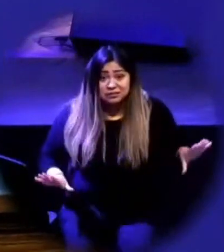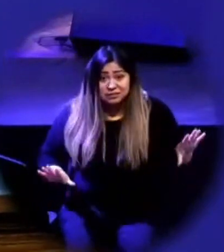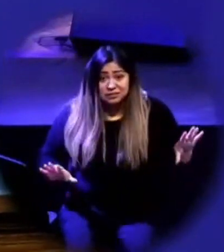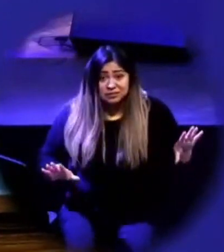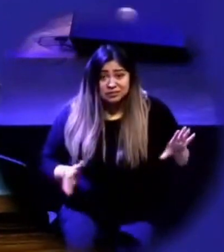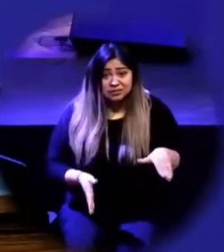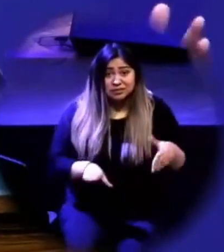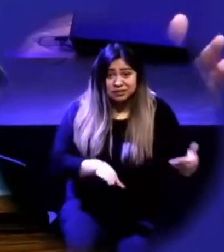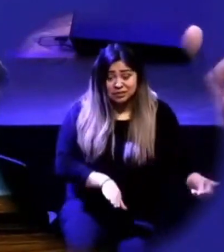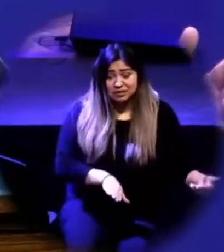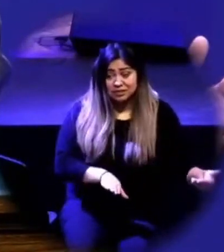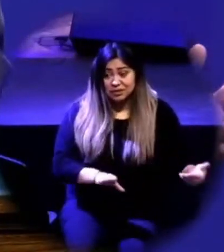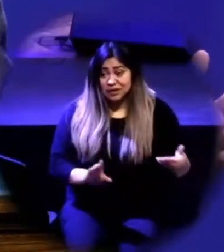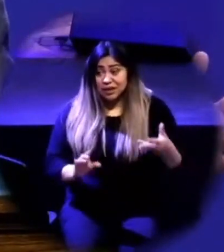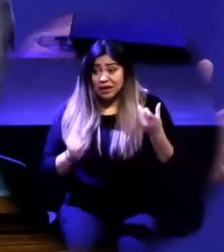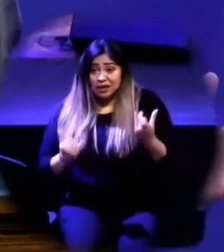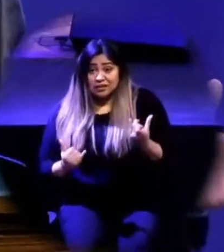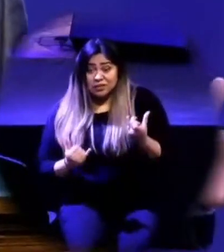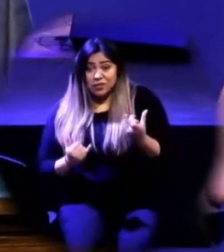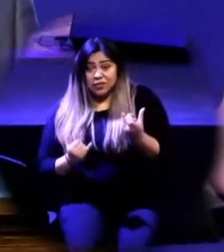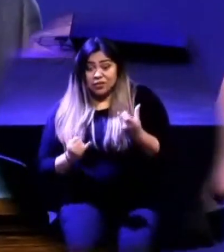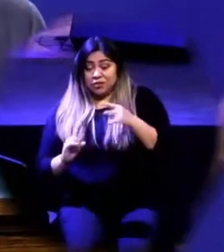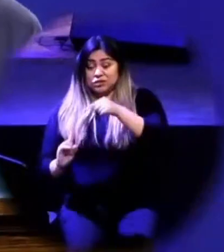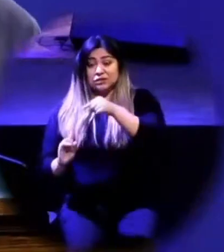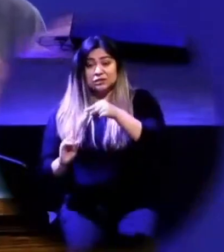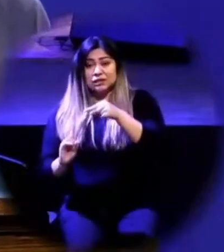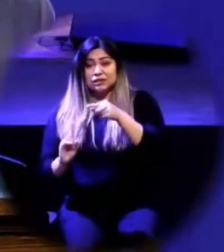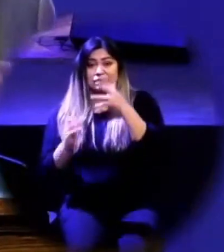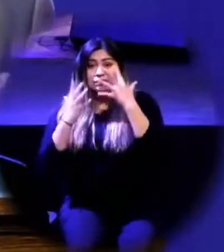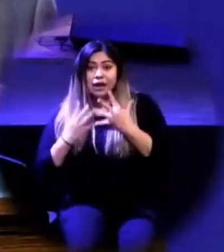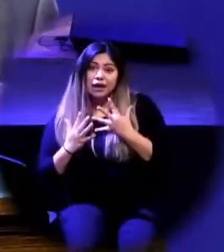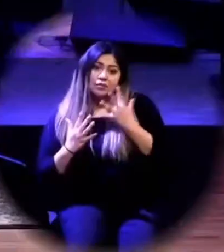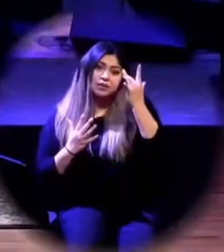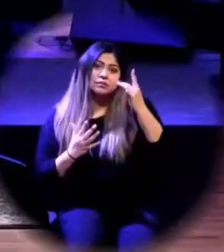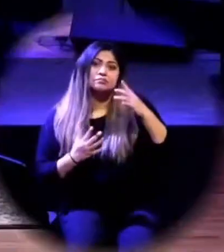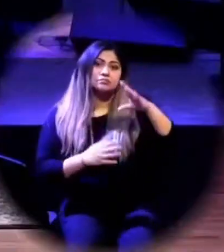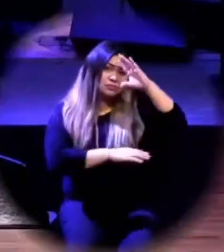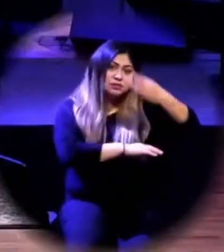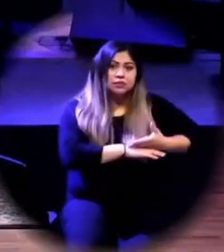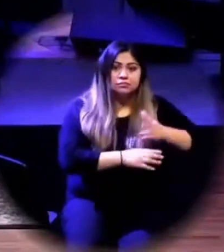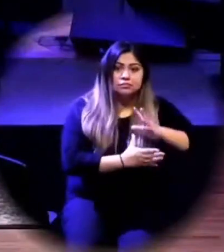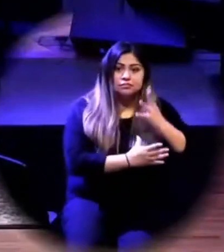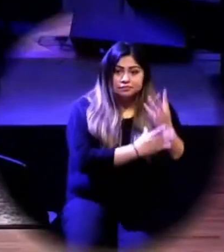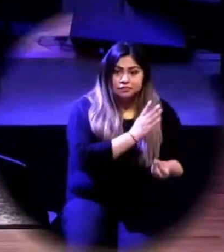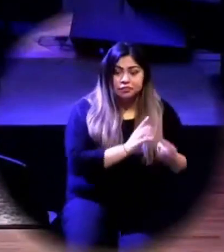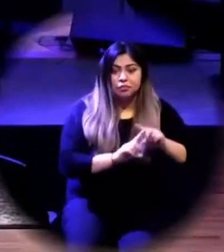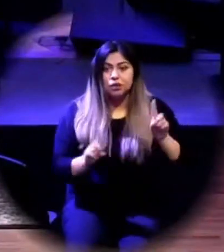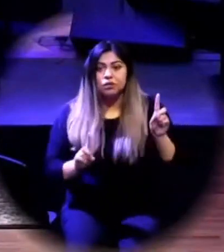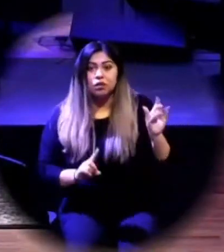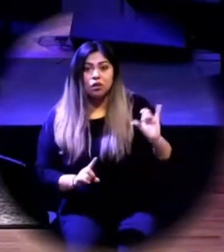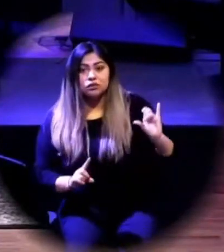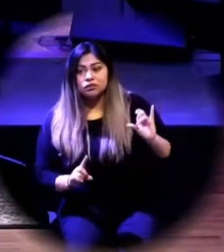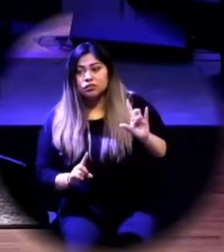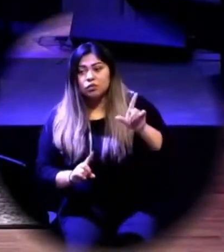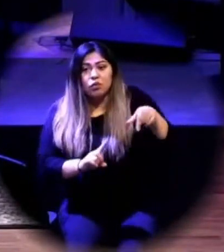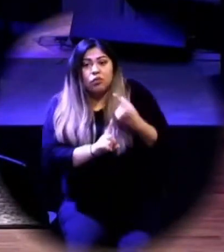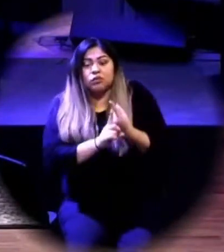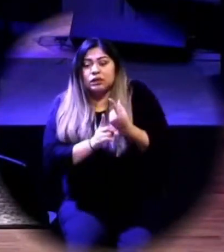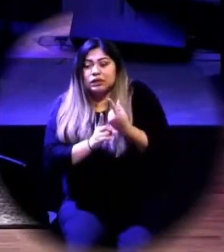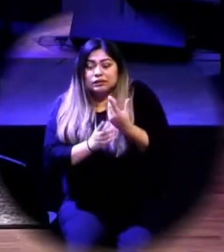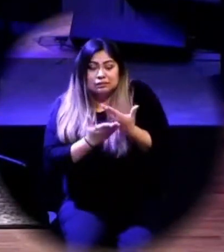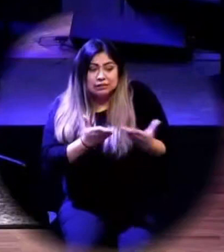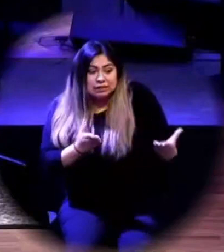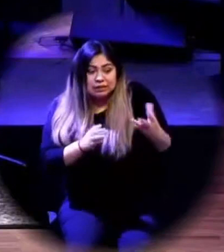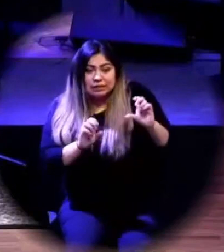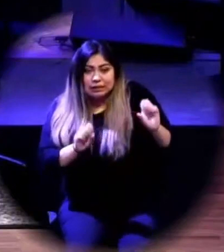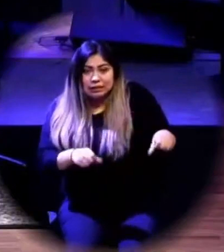that she is now hopeless in the world. We don't always understand kind of the context that just because there are a lot of people around